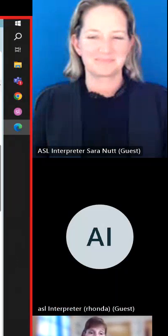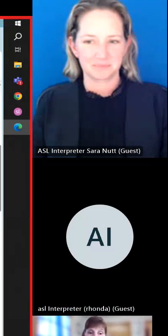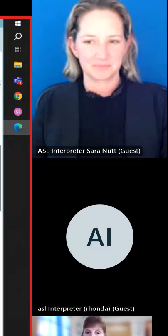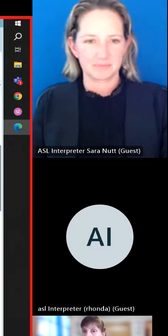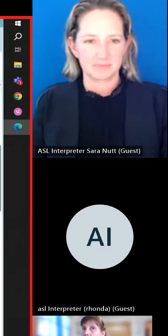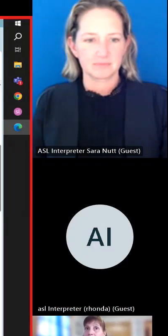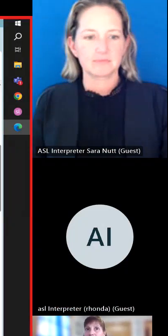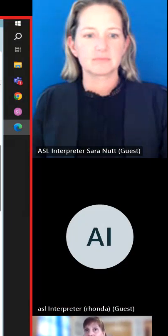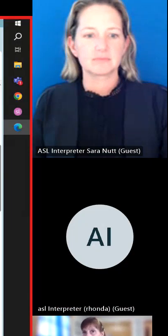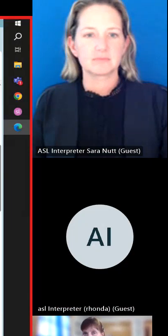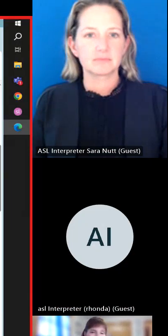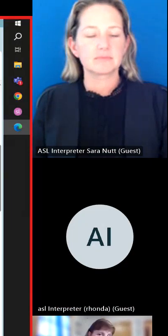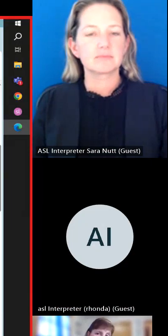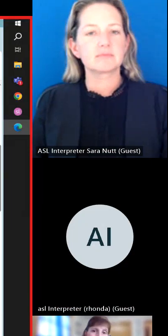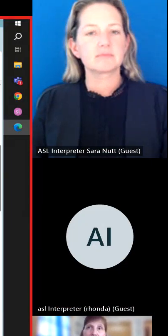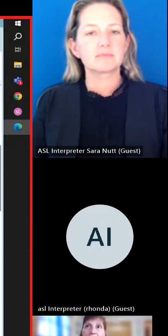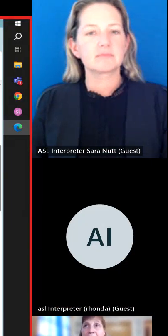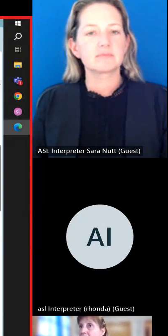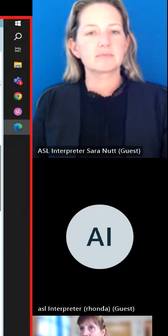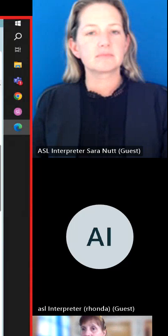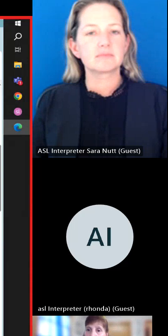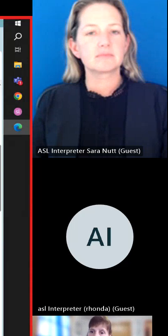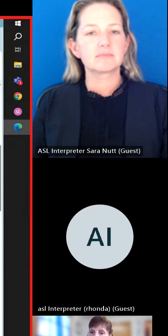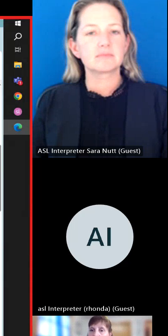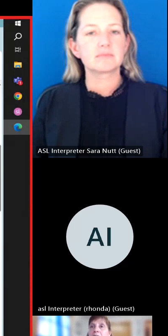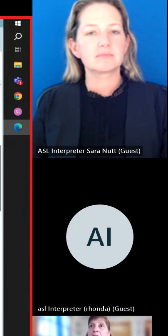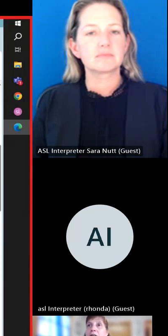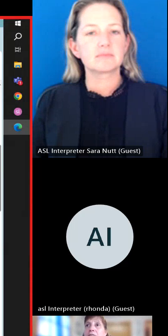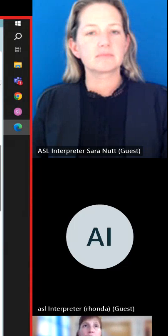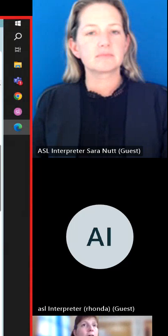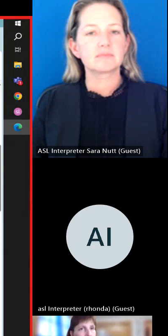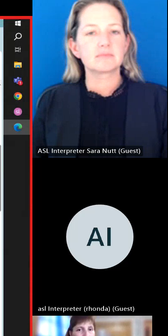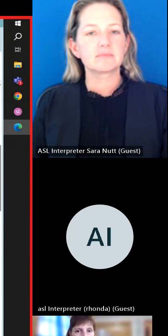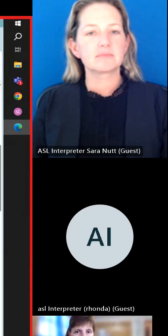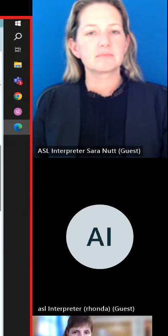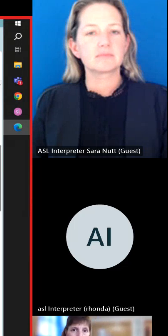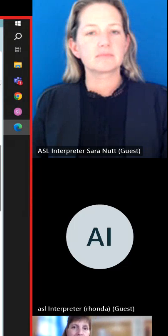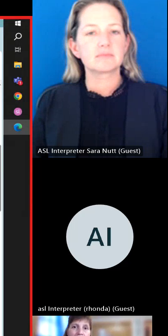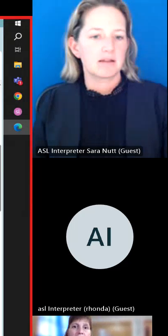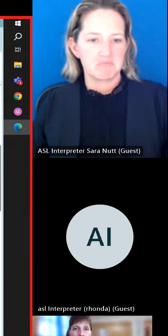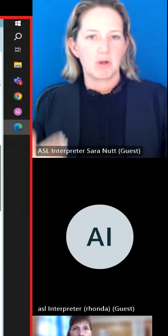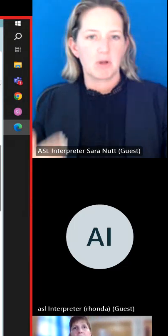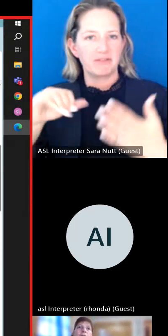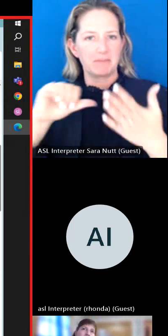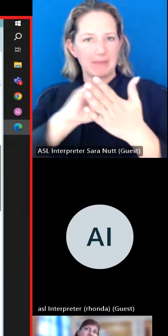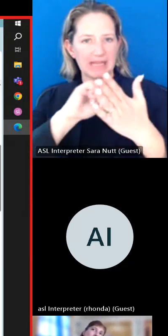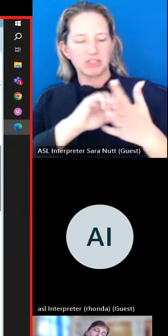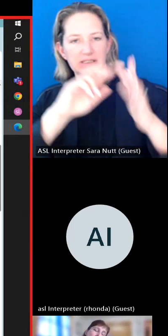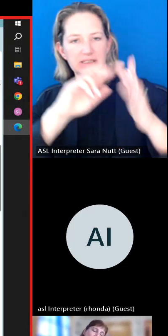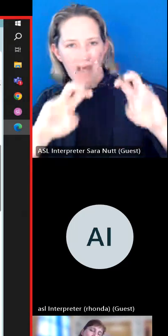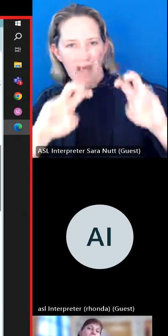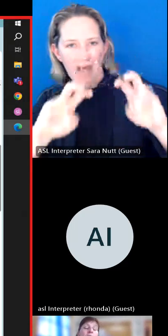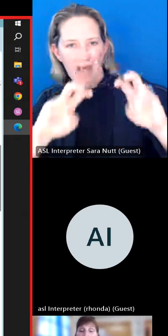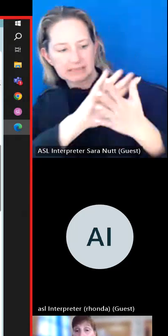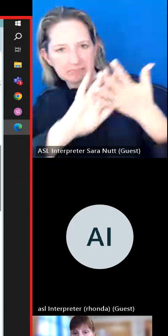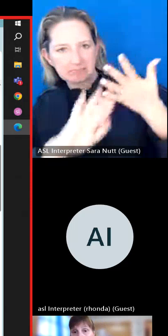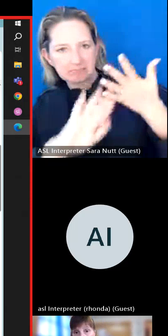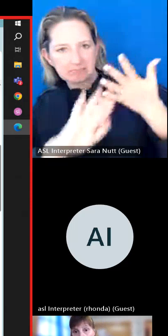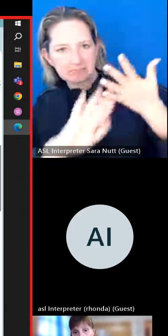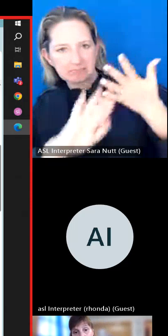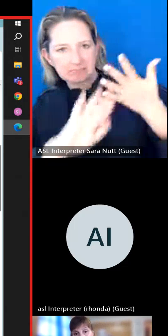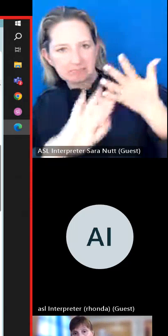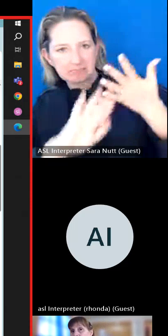So you have your data worksheets, you have pages of analysis, you have a short brief explaining what you learned, but what